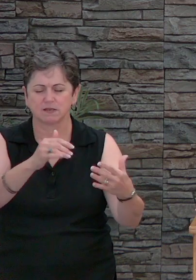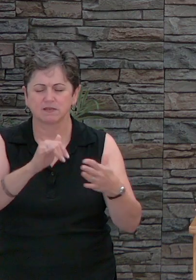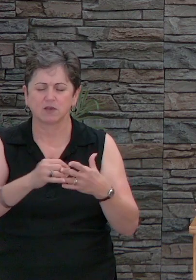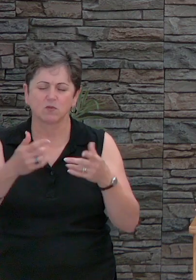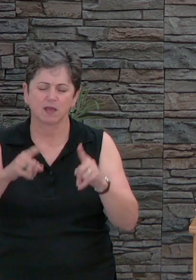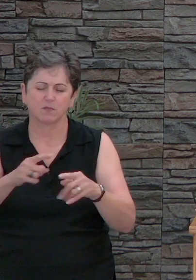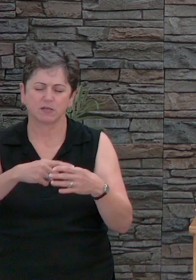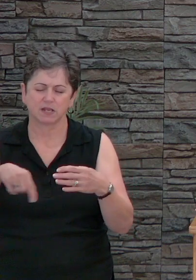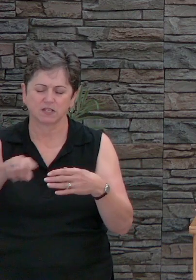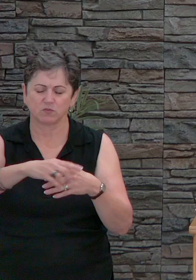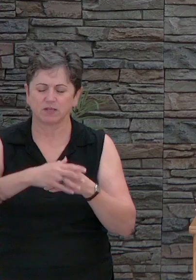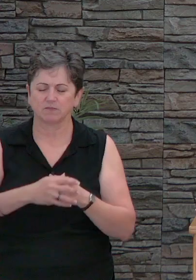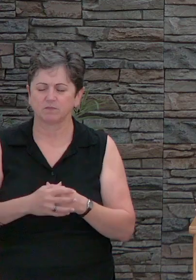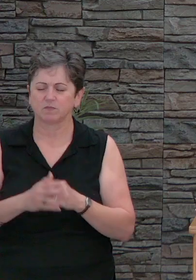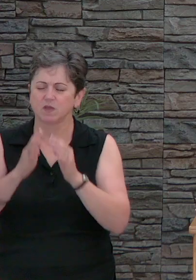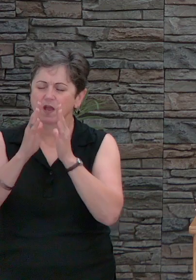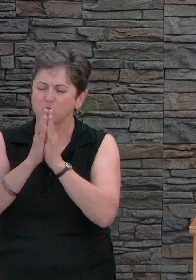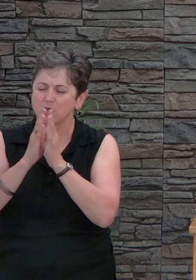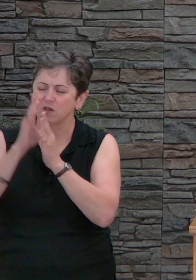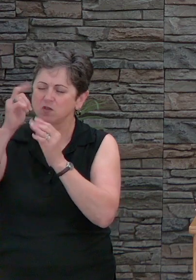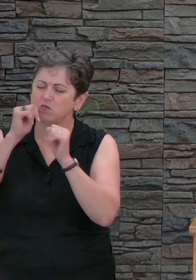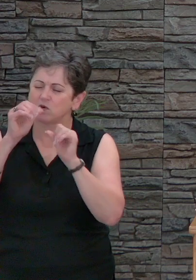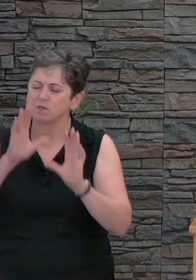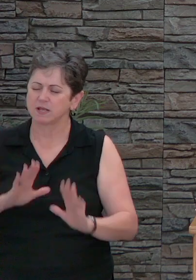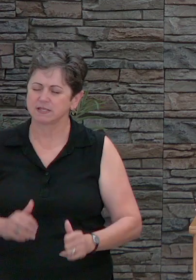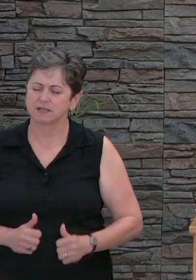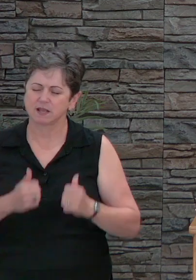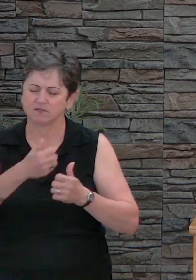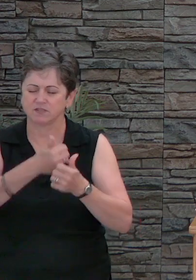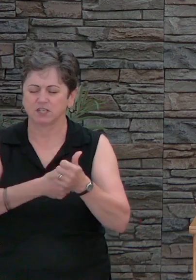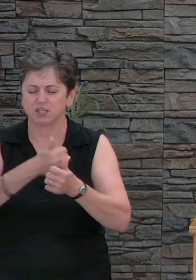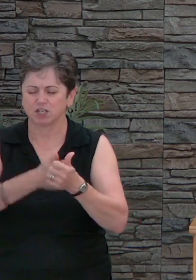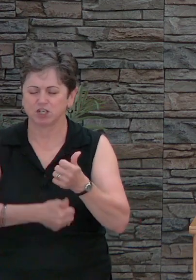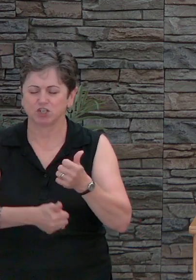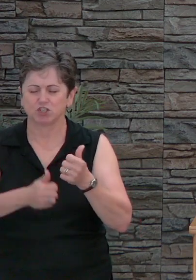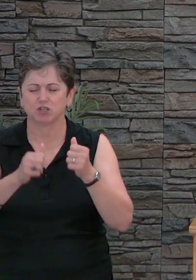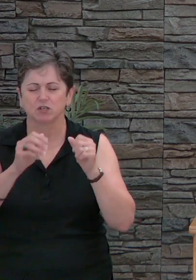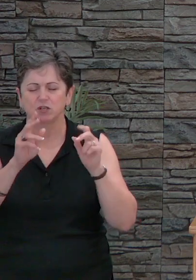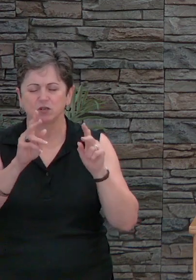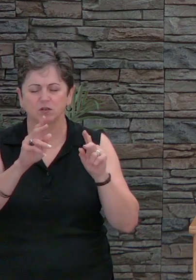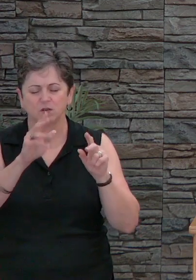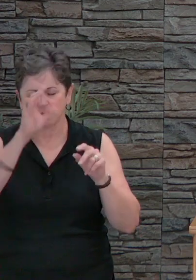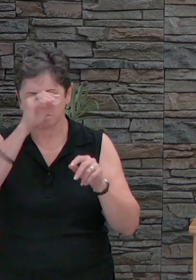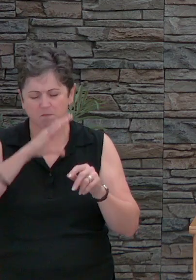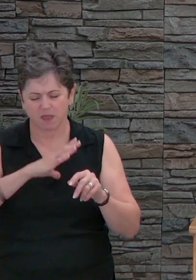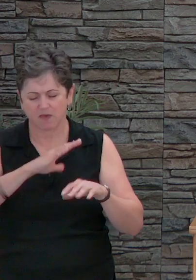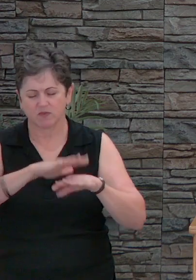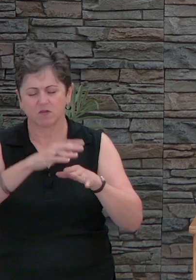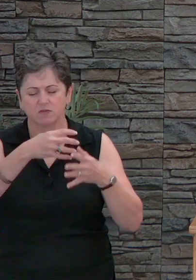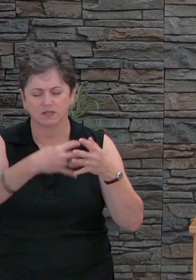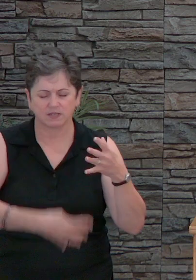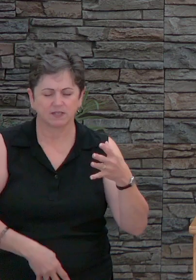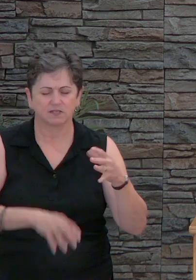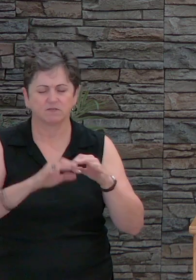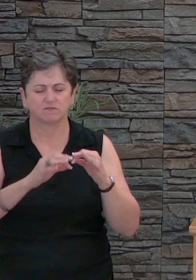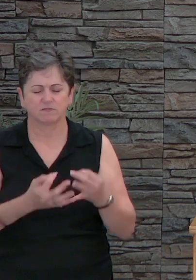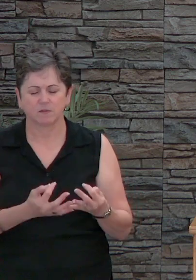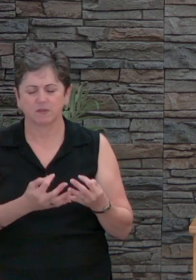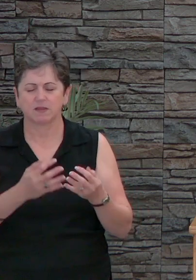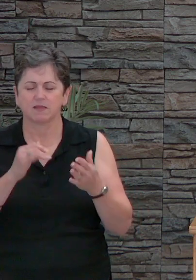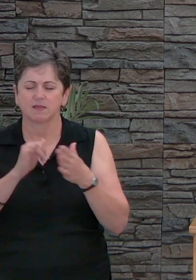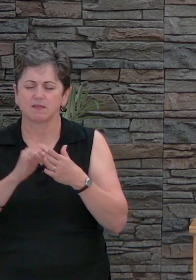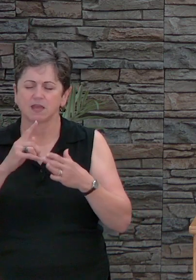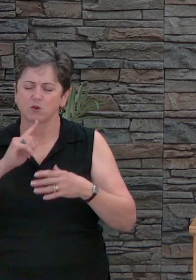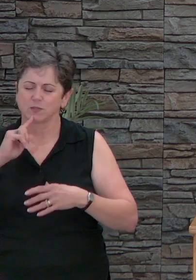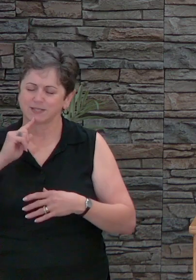take place next week. I just pray that you bless the lives of each of those that have been, that are on the list. And Lord God, that they